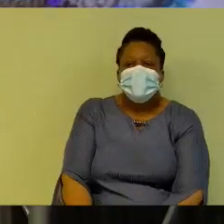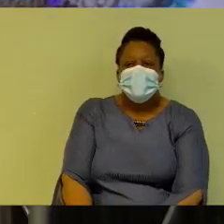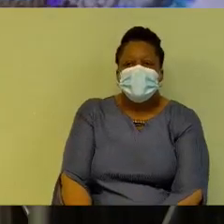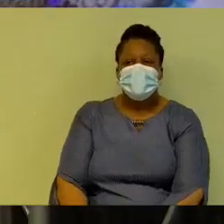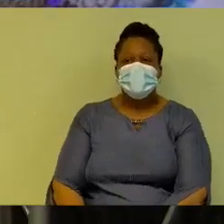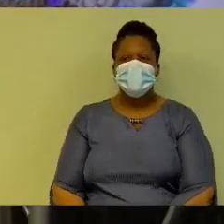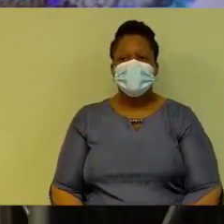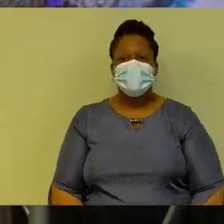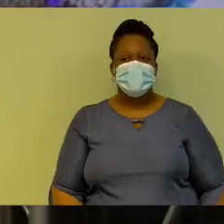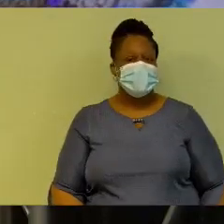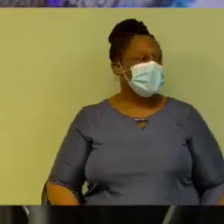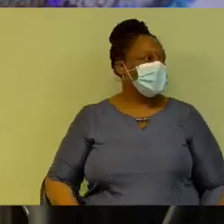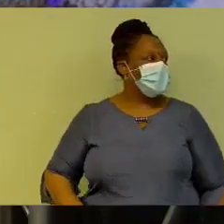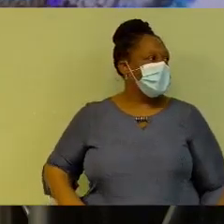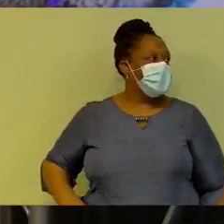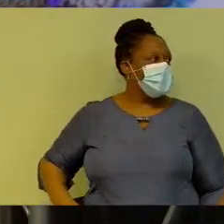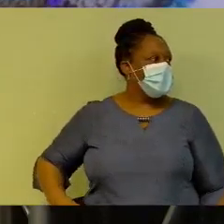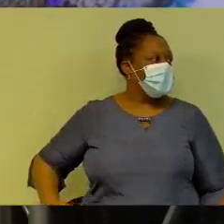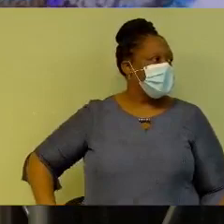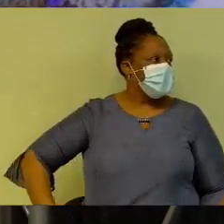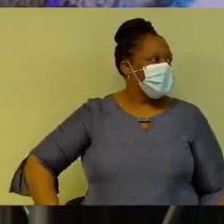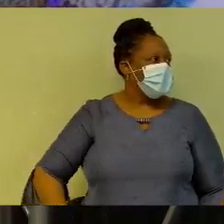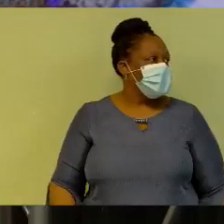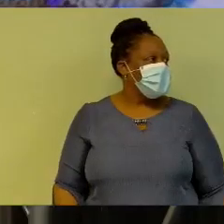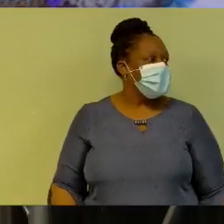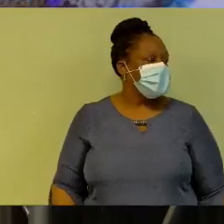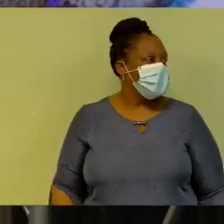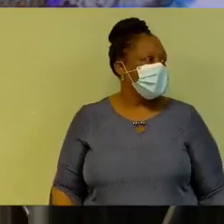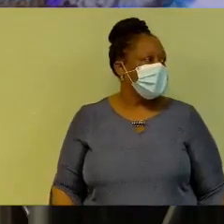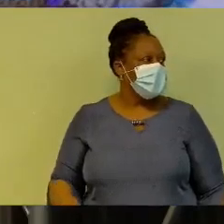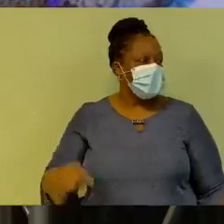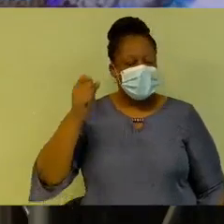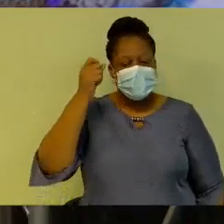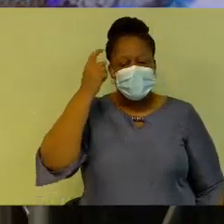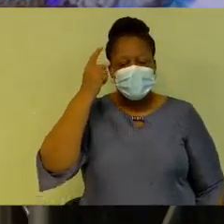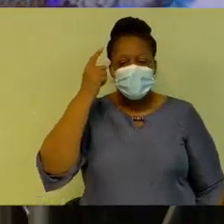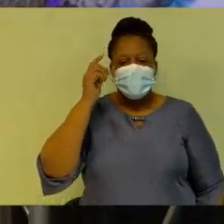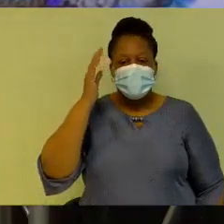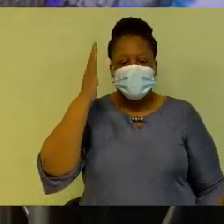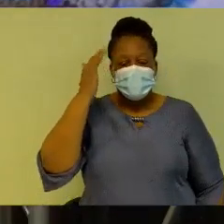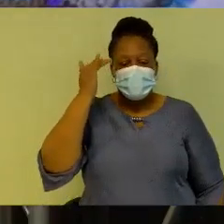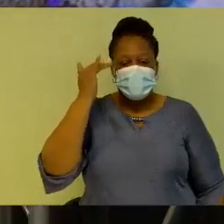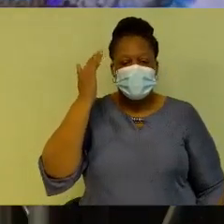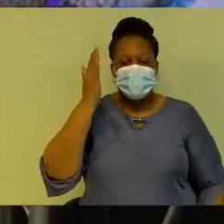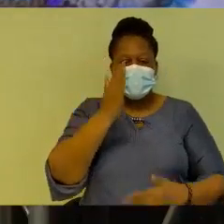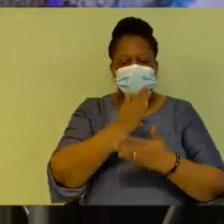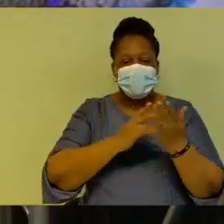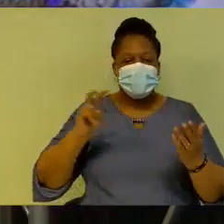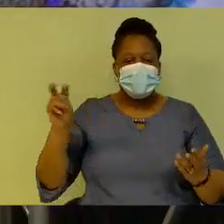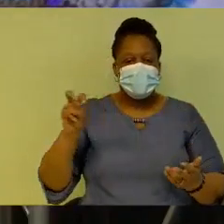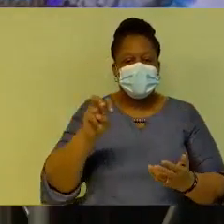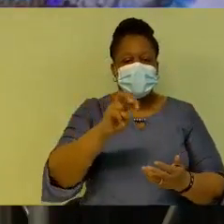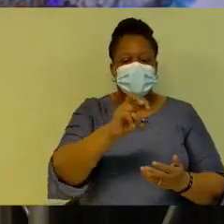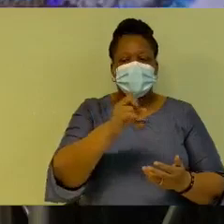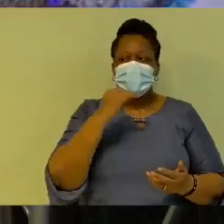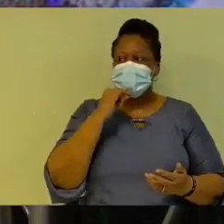It is understandable why an influx of tourists will not be allowed into the country at the